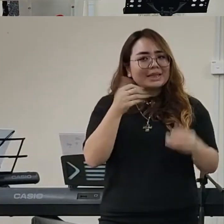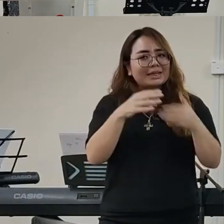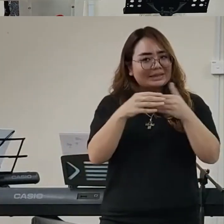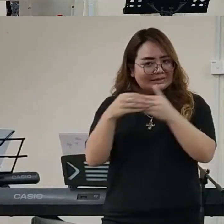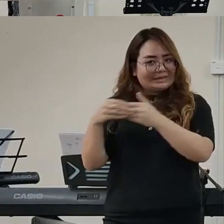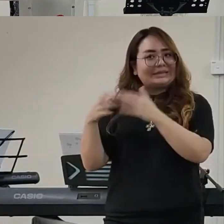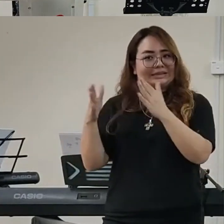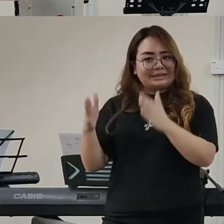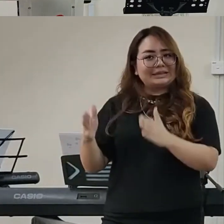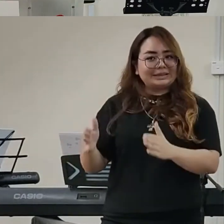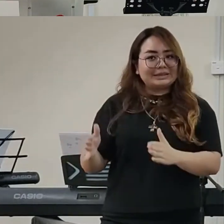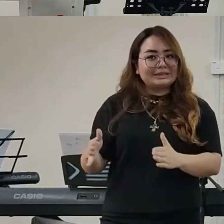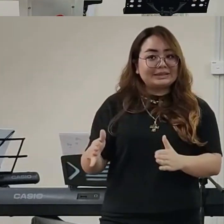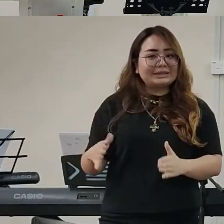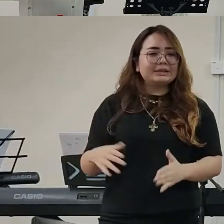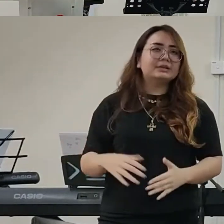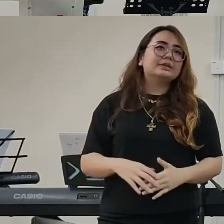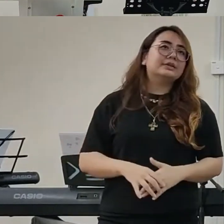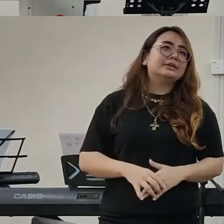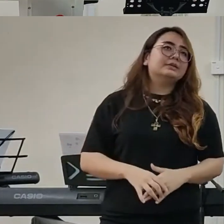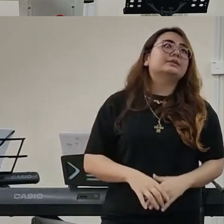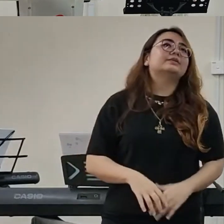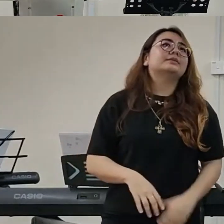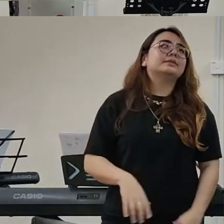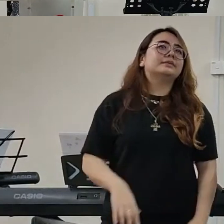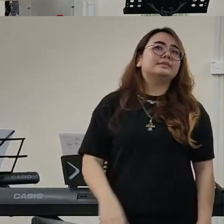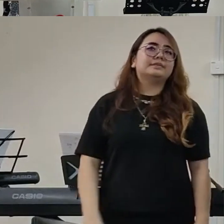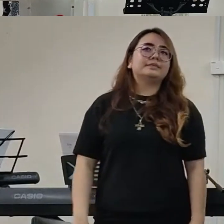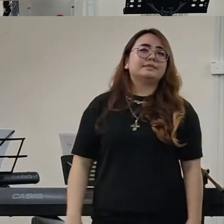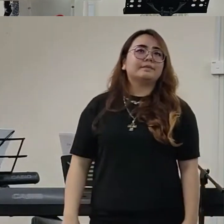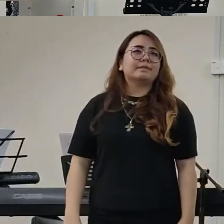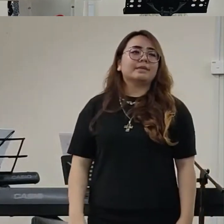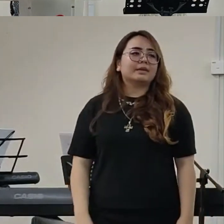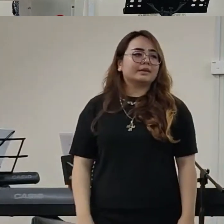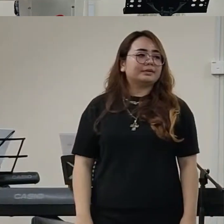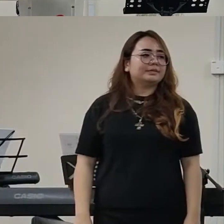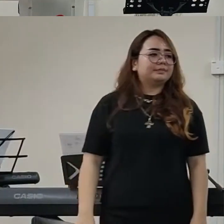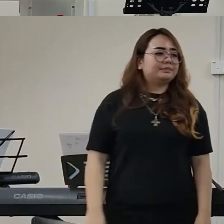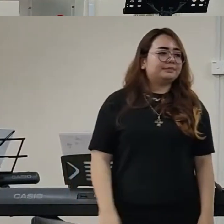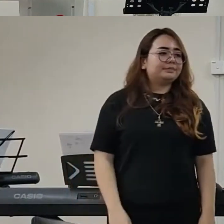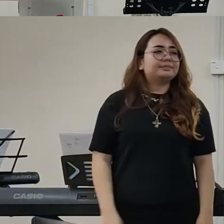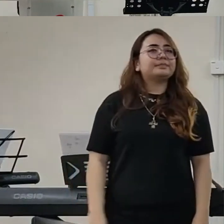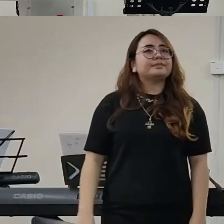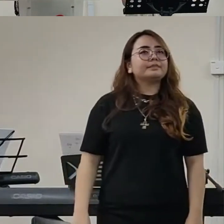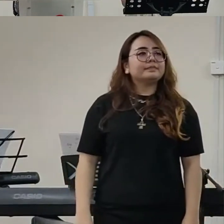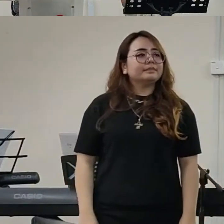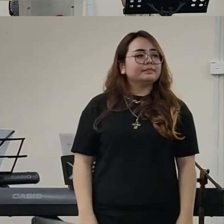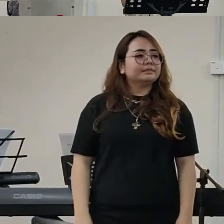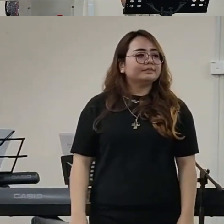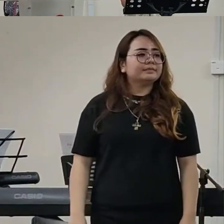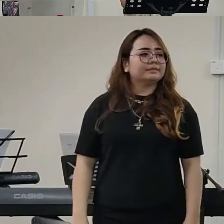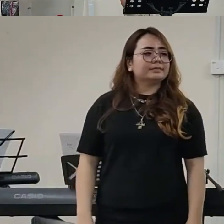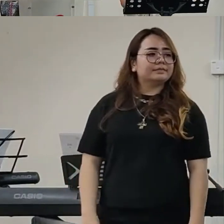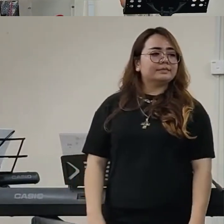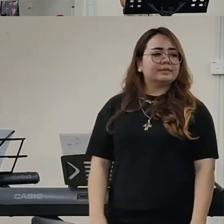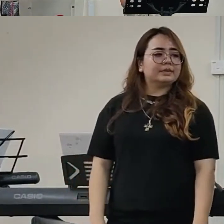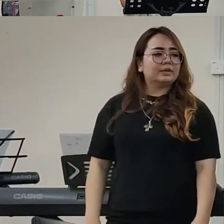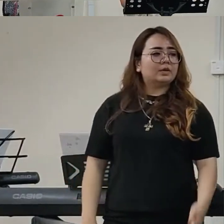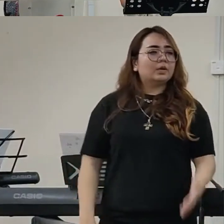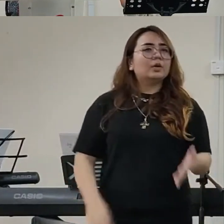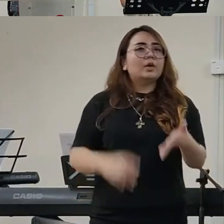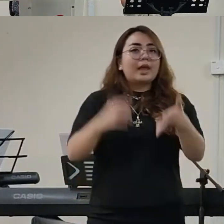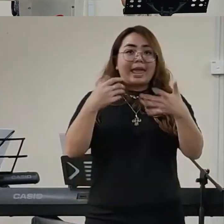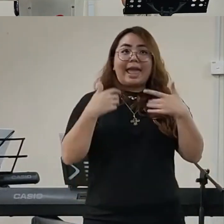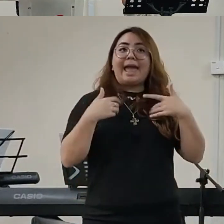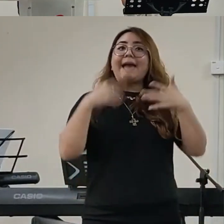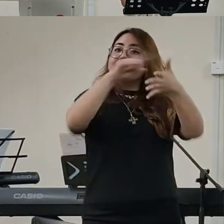we can come up with 5 points. The first 4 points would be what we are supposed to do,